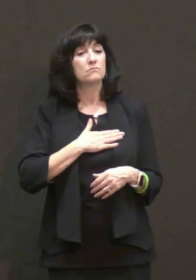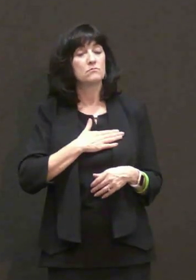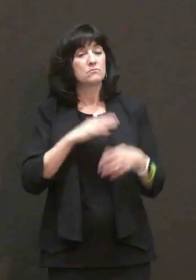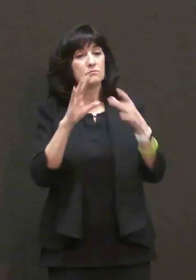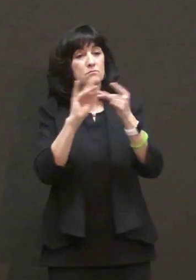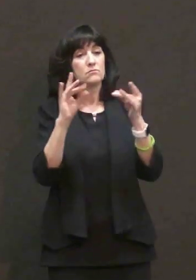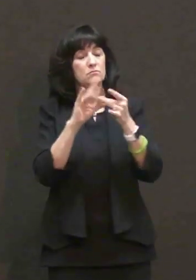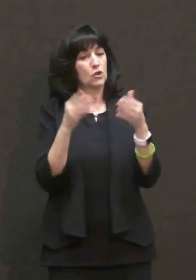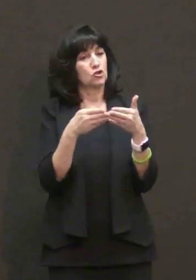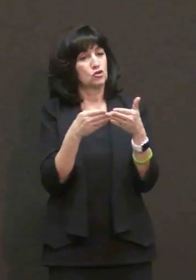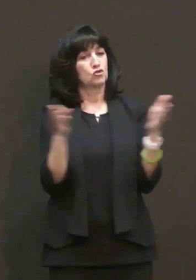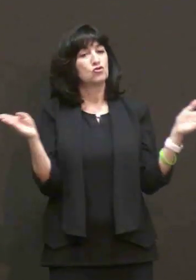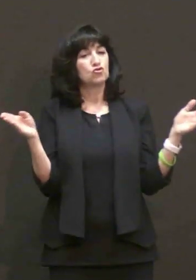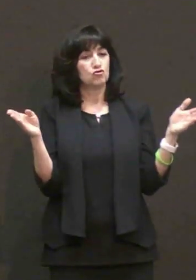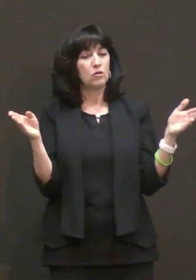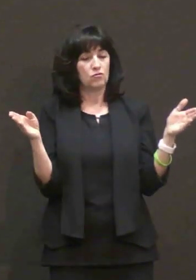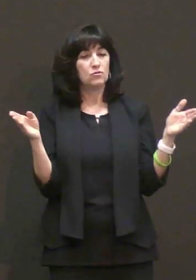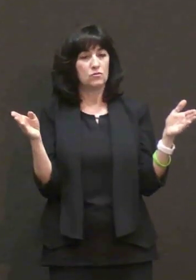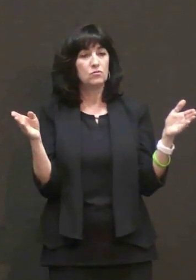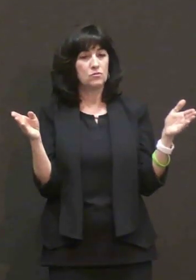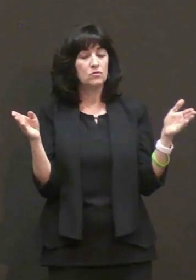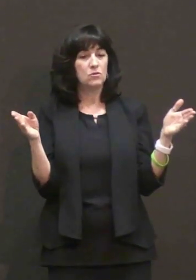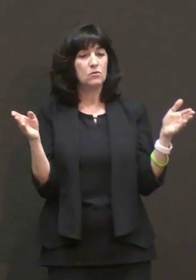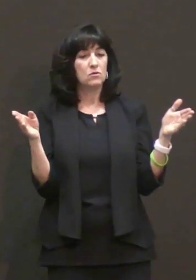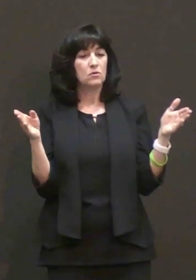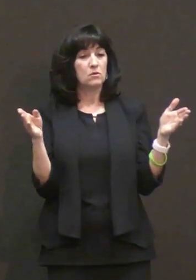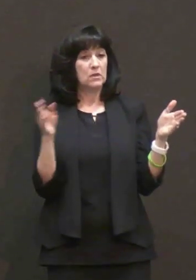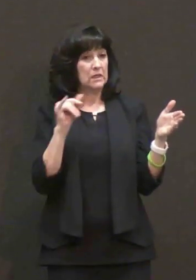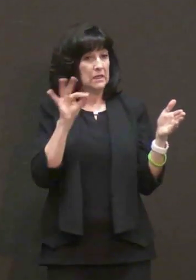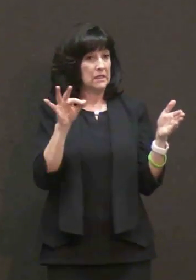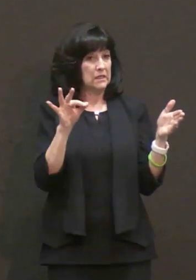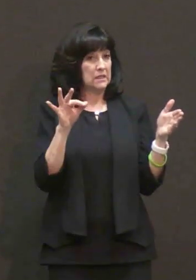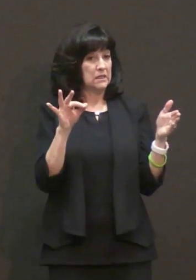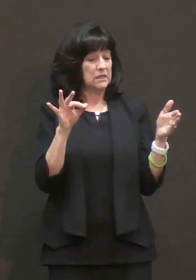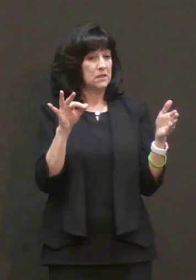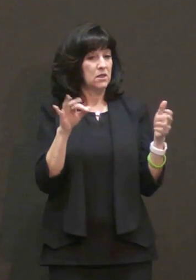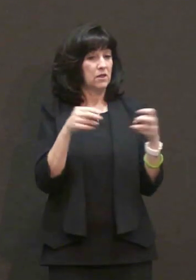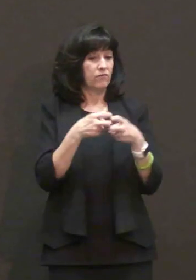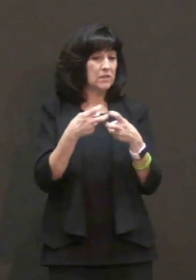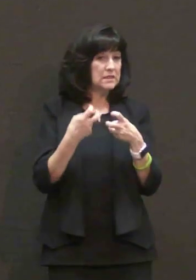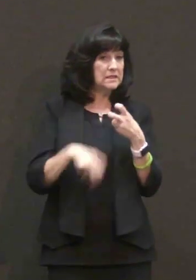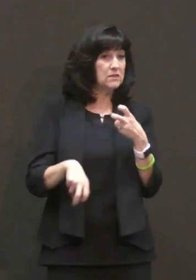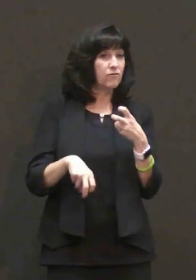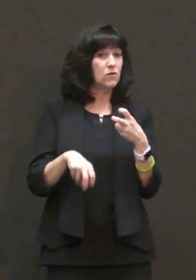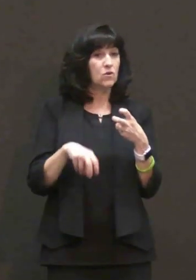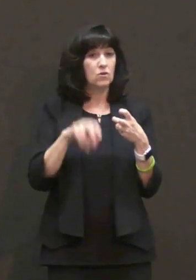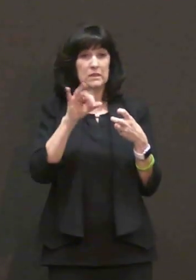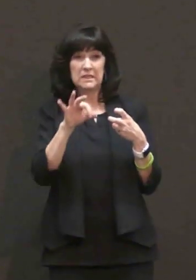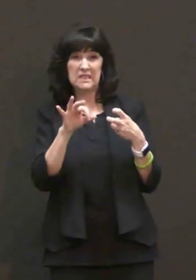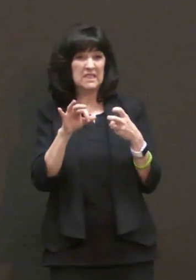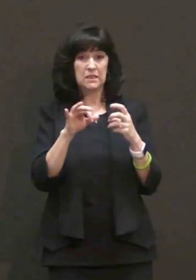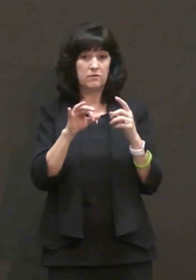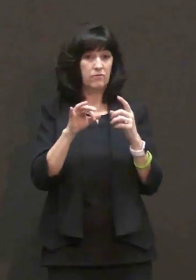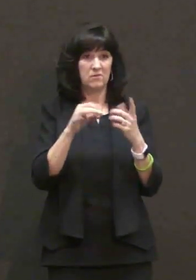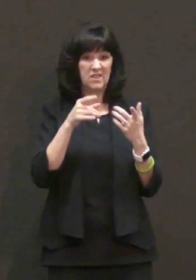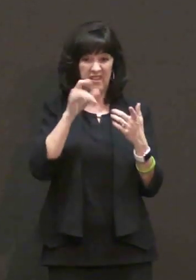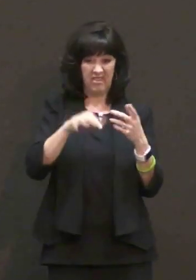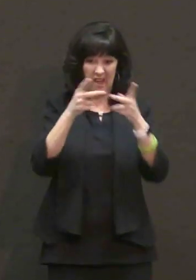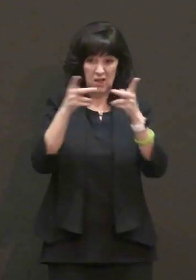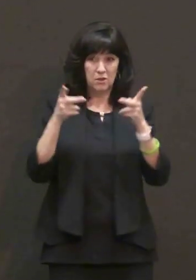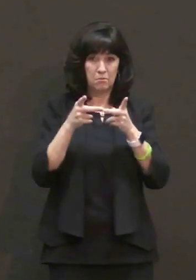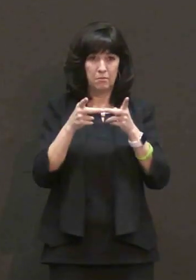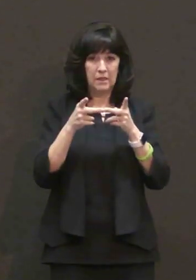guidance, which we believe to very much be true. If it's difficult to social distance, if there are settings in which it is